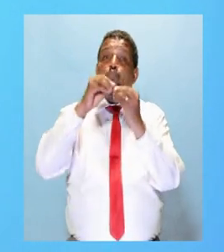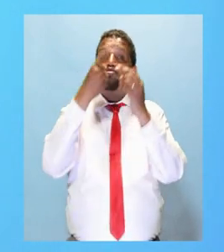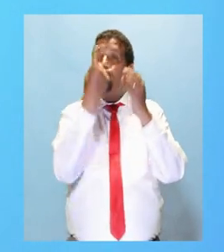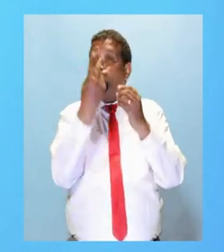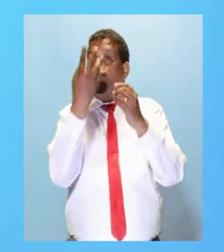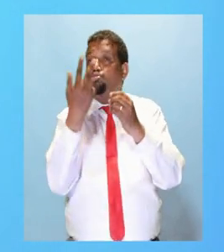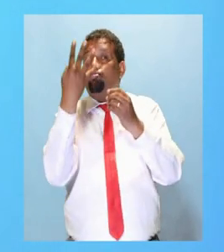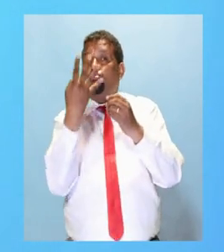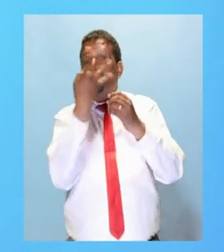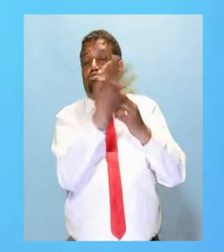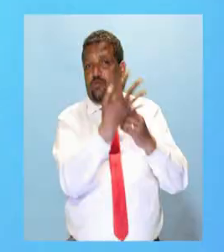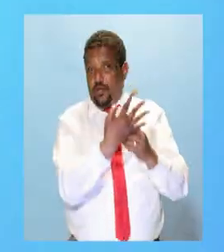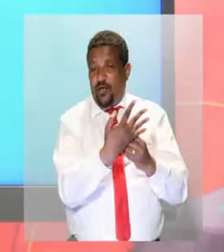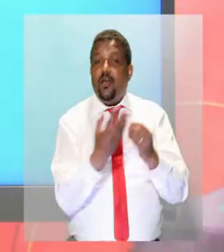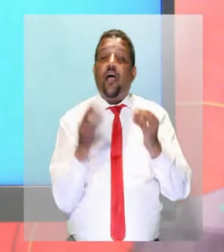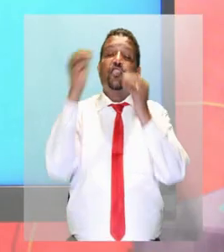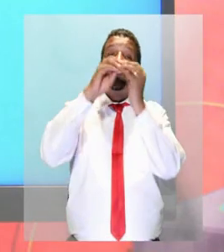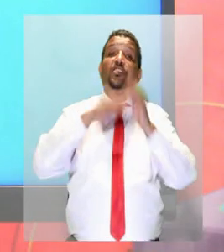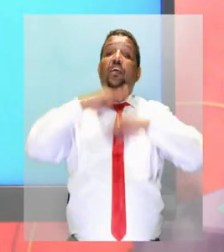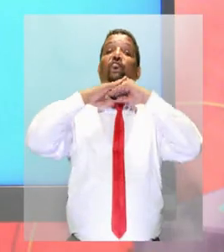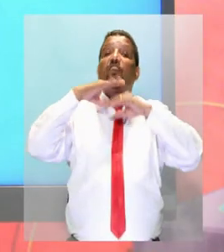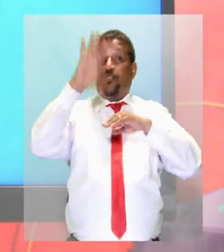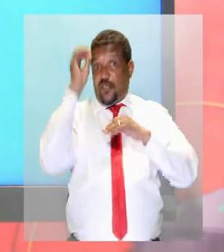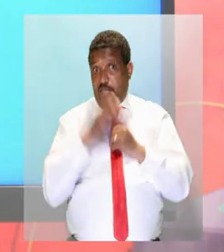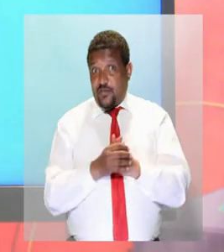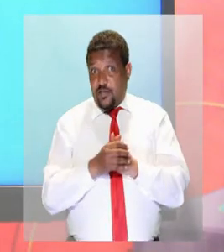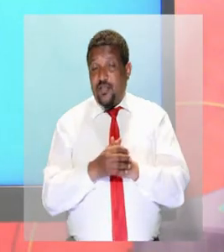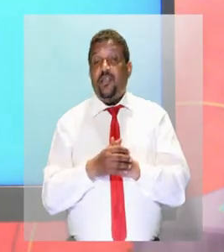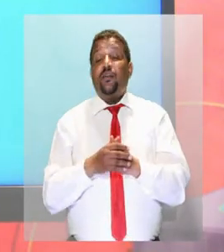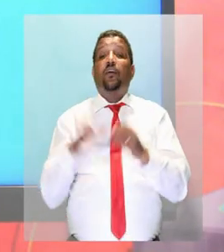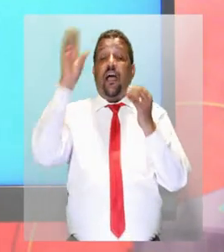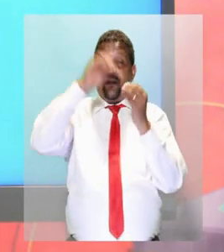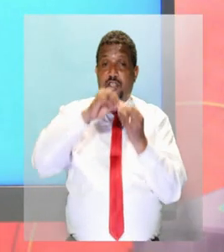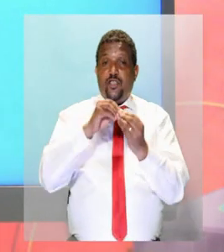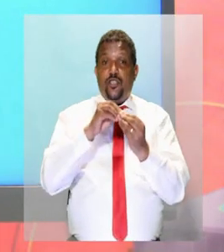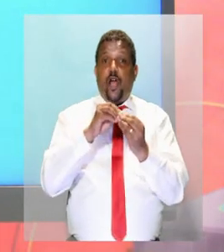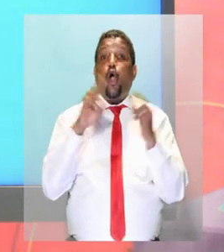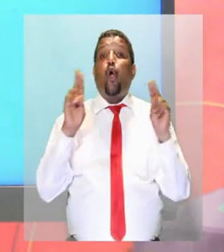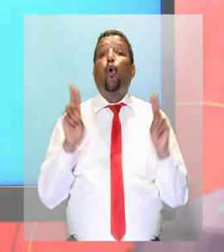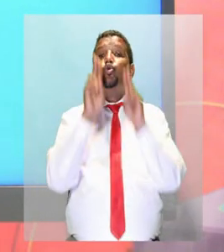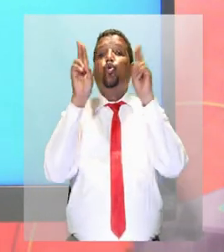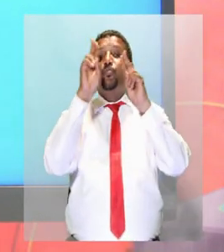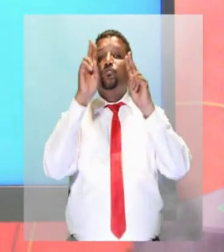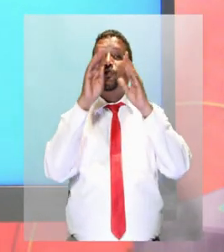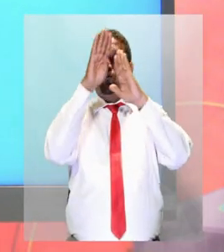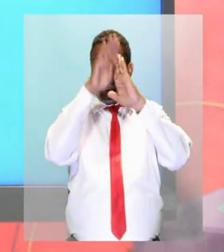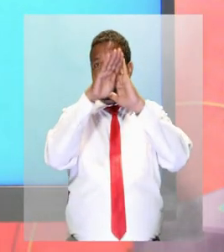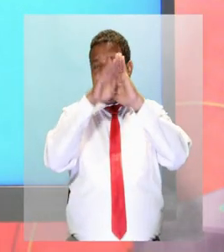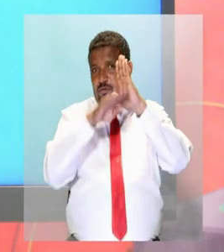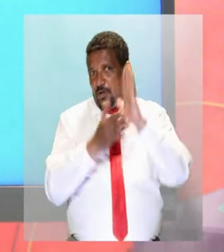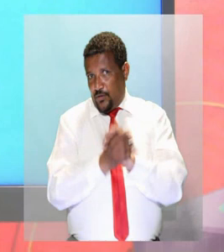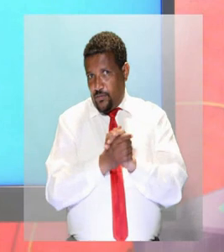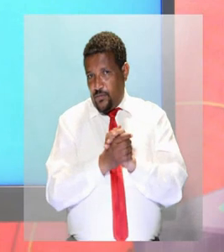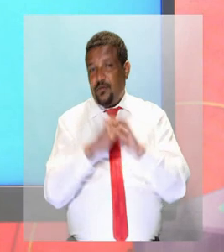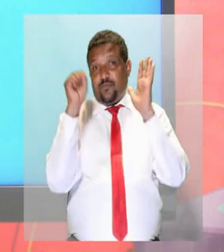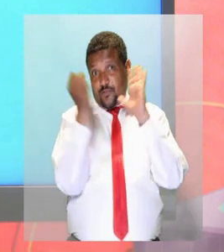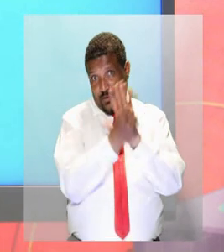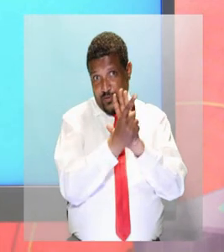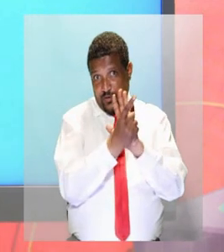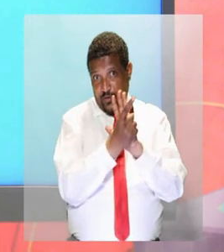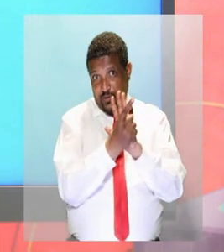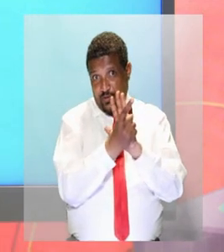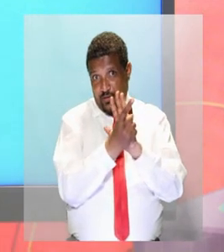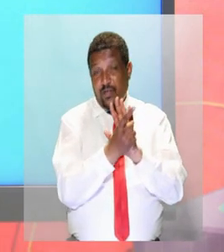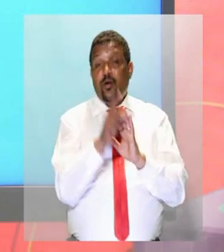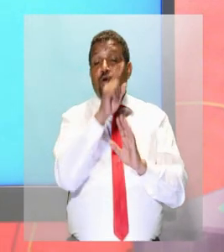commodity, then the additional satisfaction that we got from the additional consumption will always decline. For example,